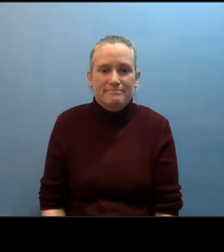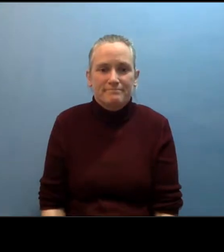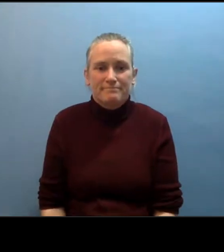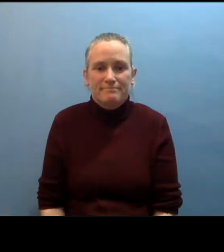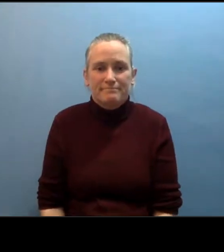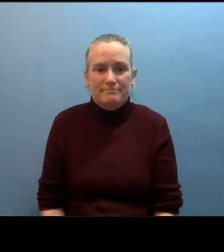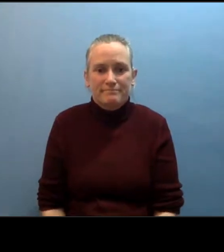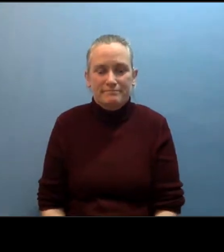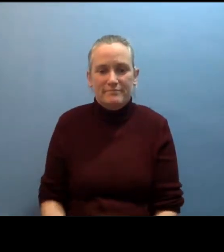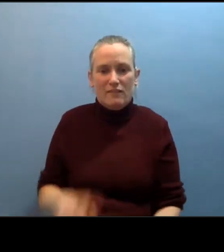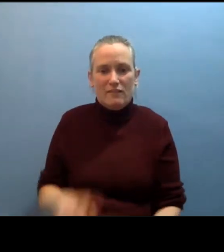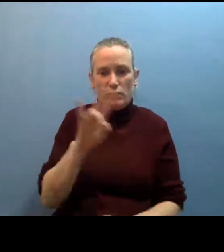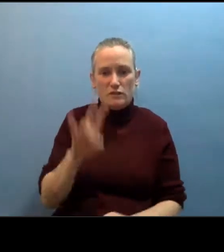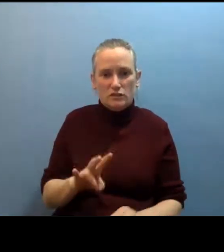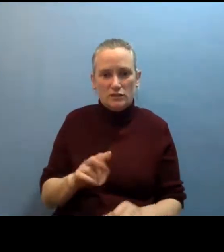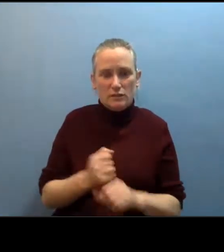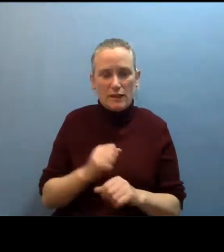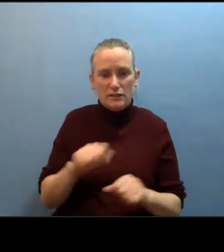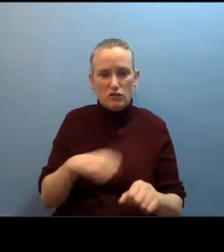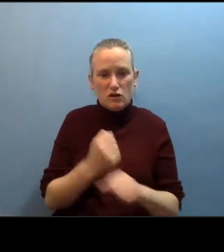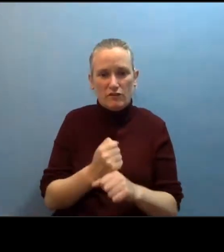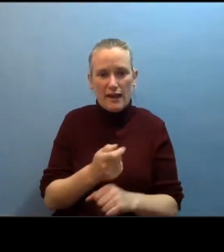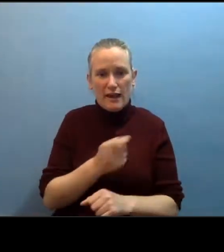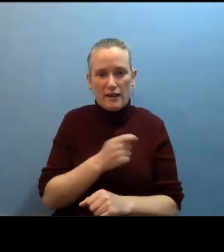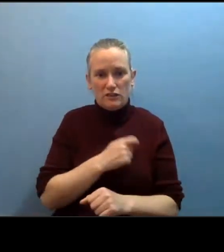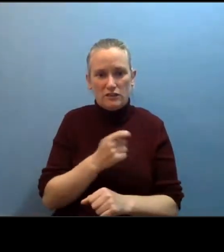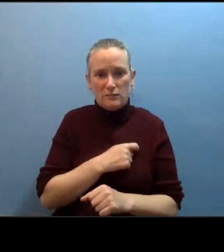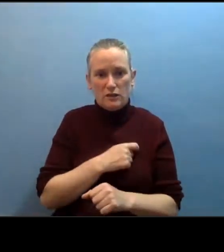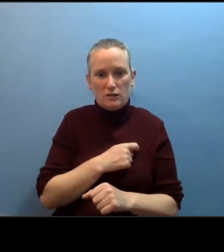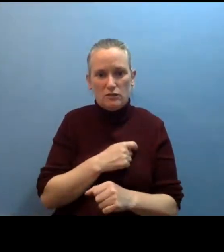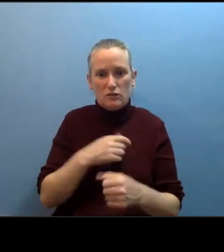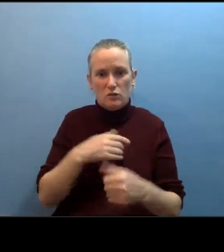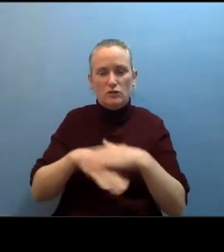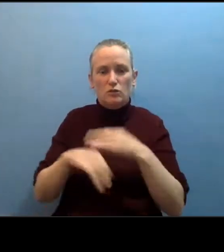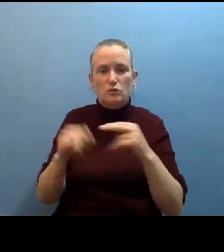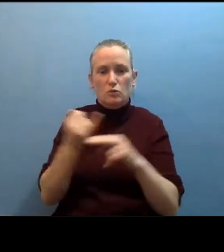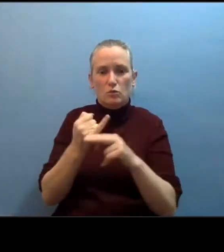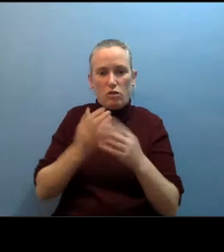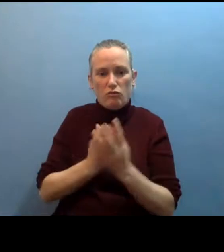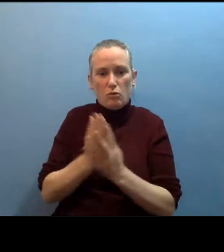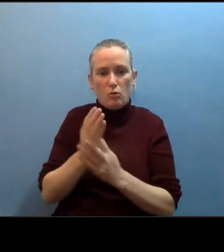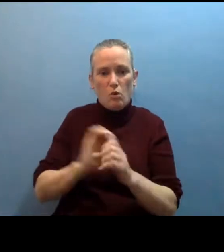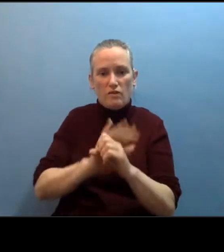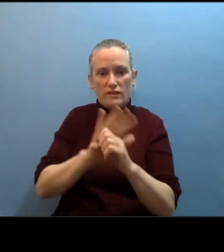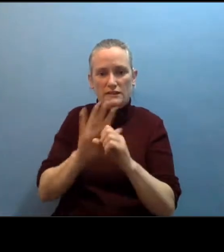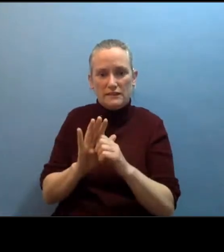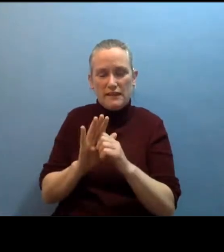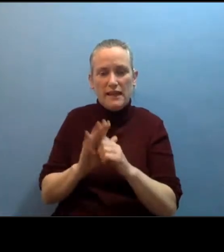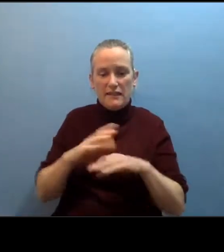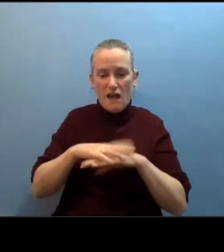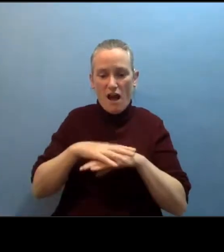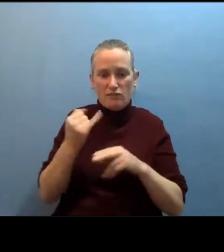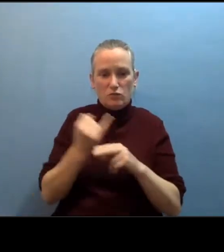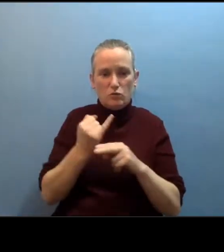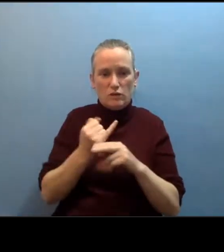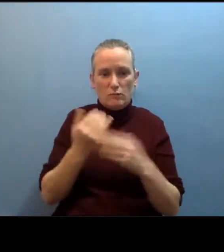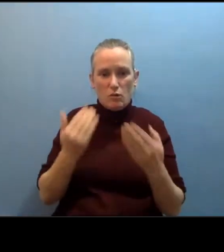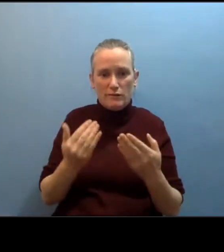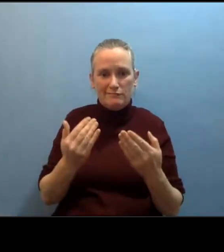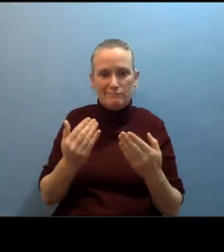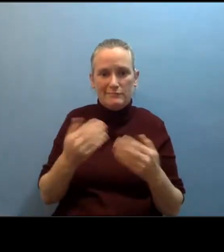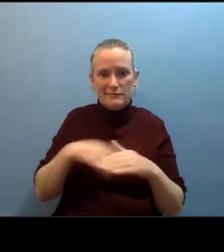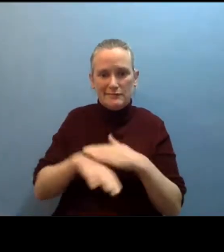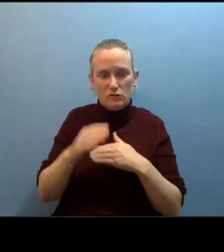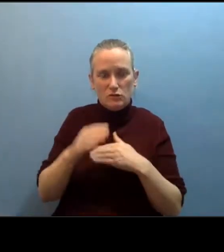So I have a question in. My son is very anxious about being at school during COVID. He's off at the moment and seeing a counsellor. He has his second session this